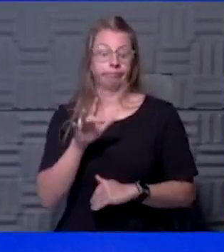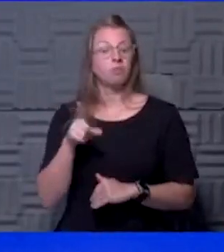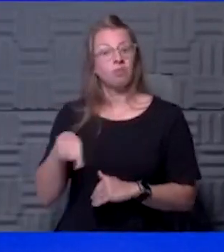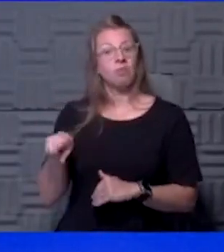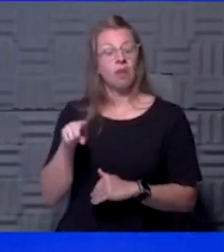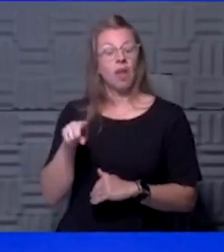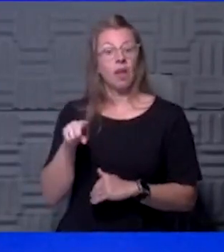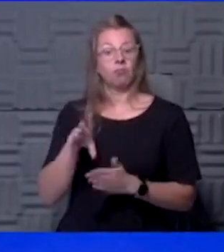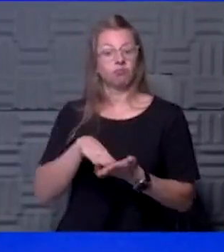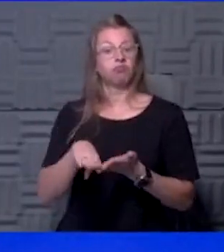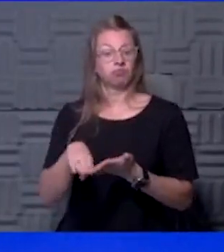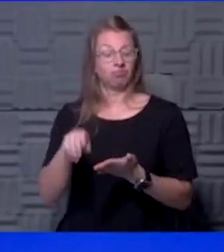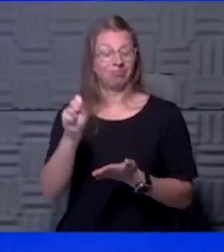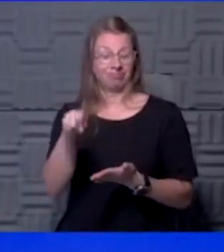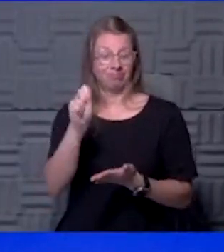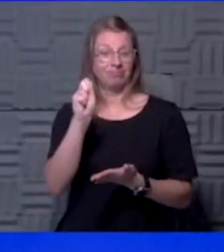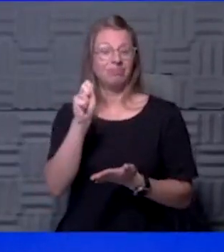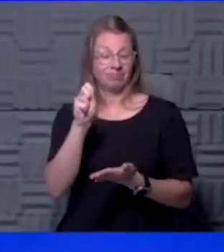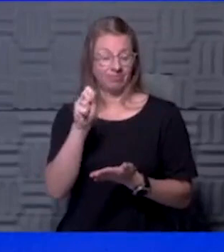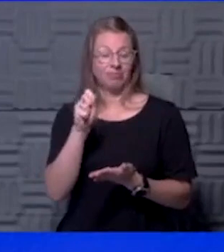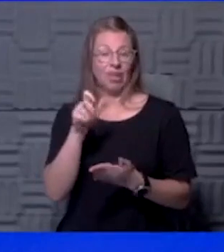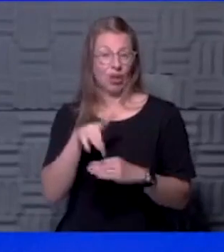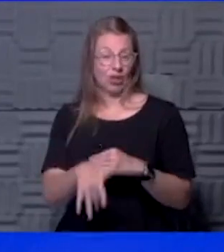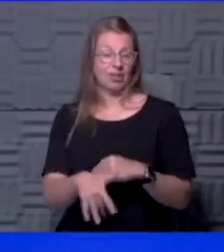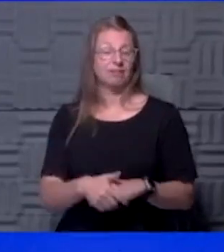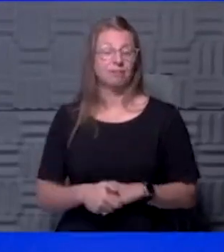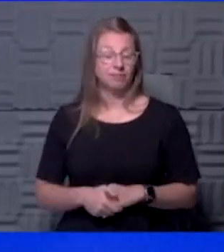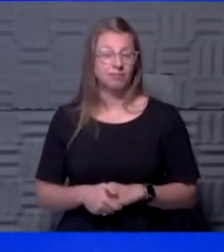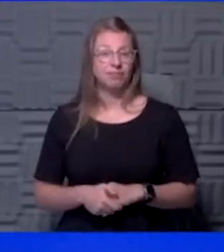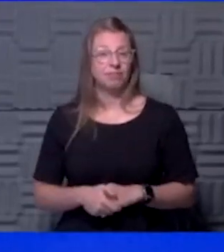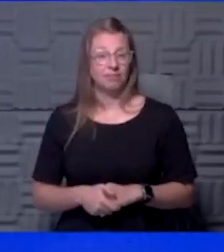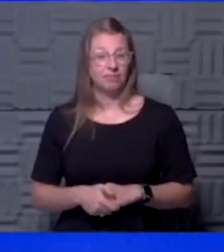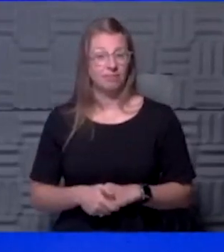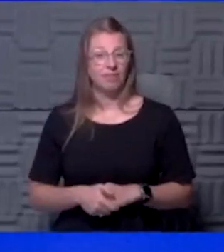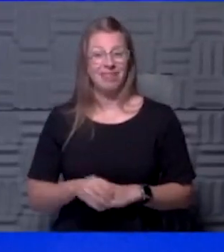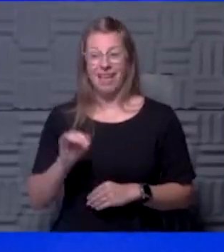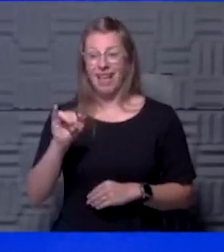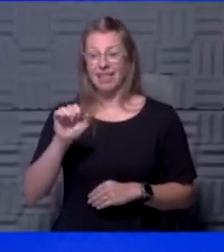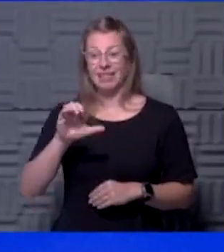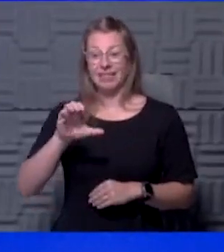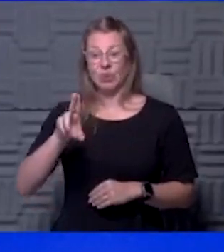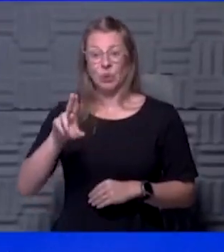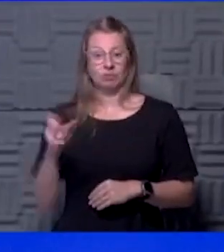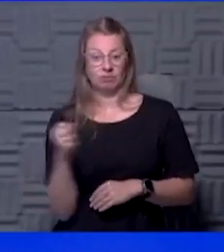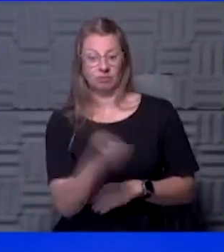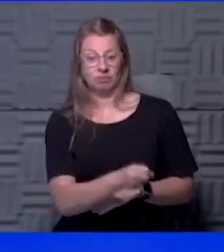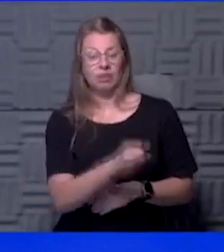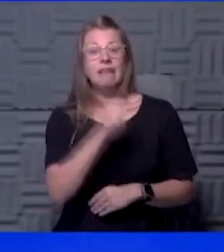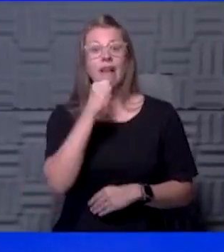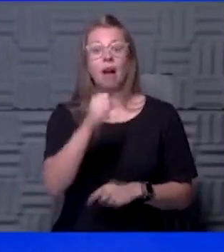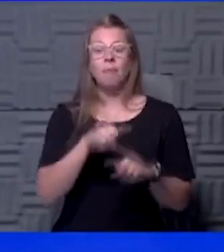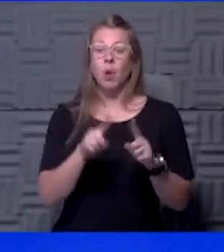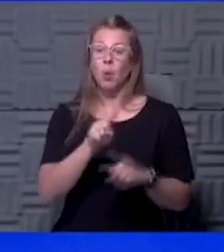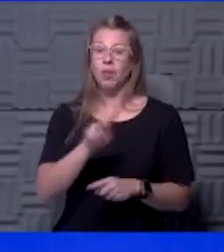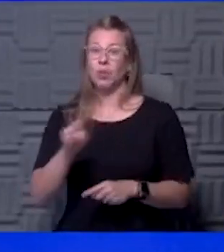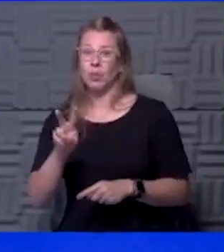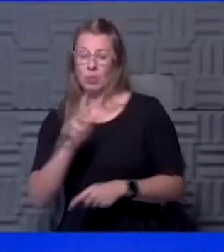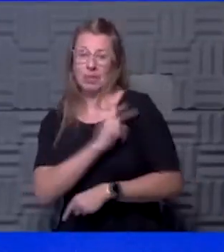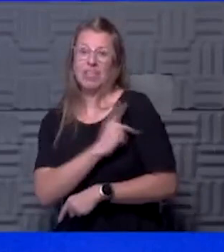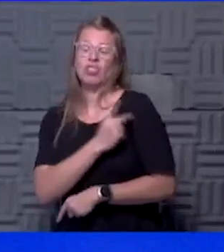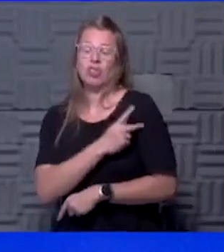been able to be discharged earlier and haven't been in the ICU. But then I did have 1 or 2 patients who were in the